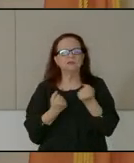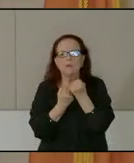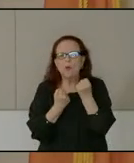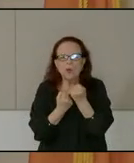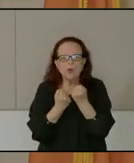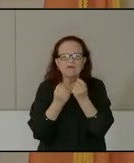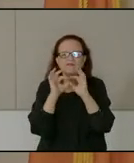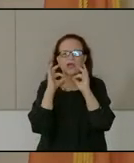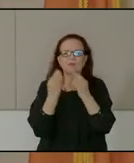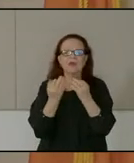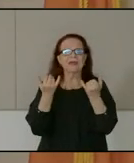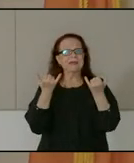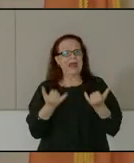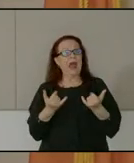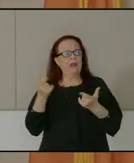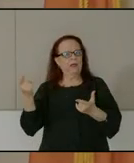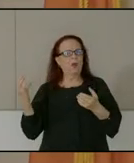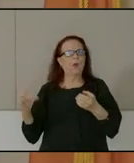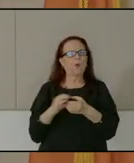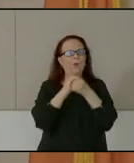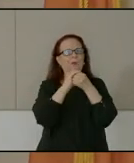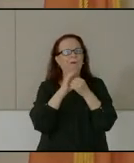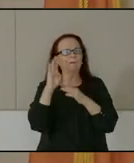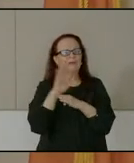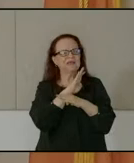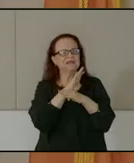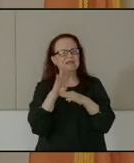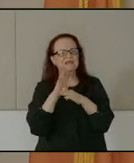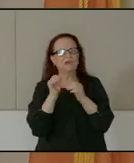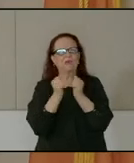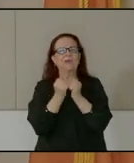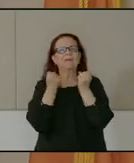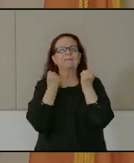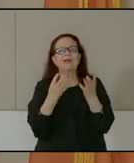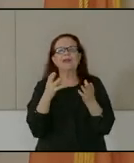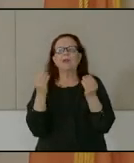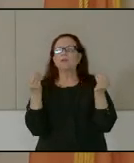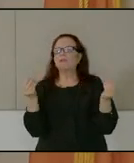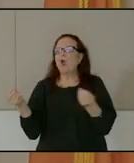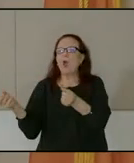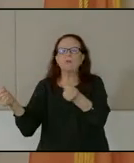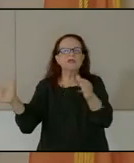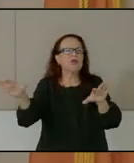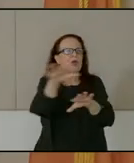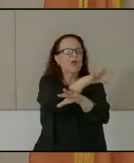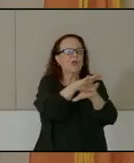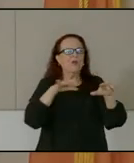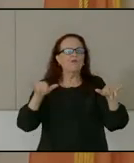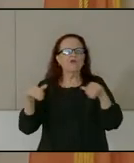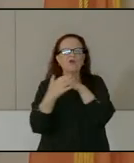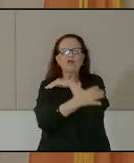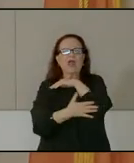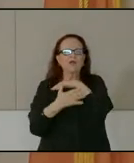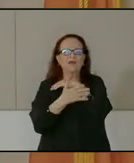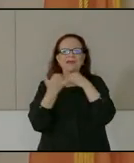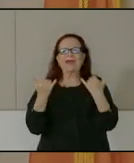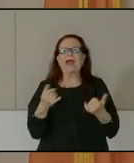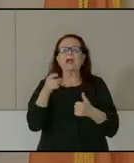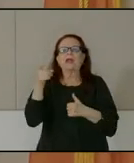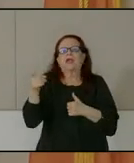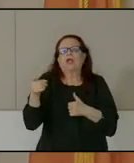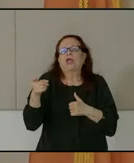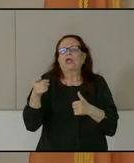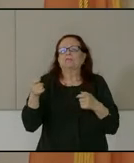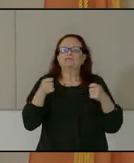Now he's a thriving business owner with many properties across the county, where primarily now he rents those properties